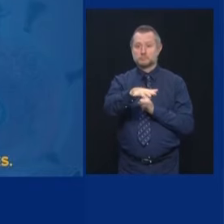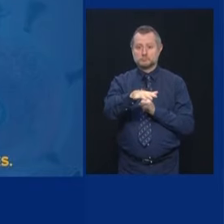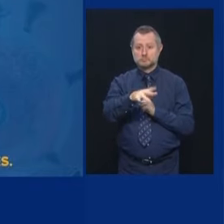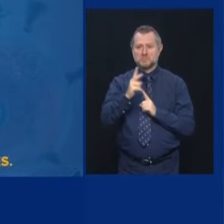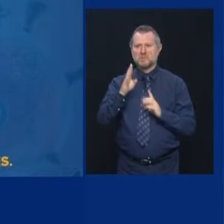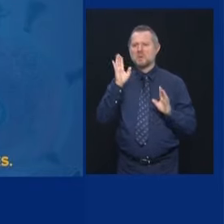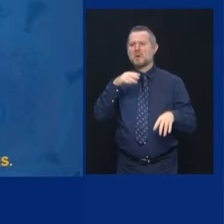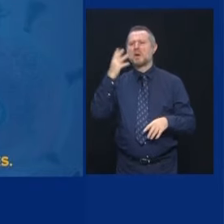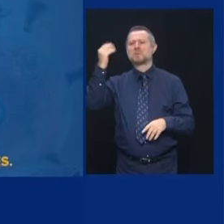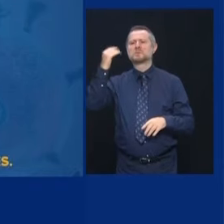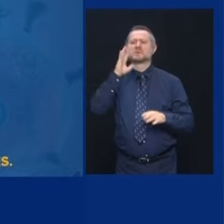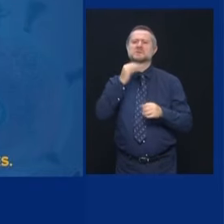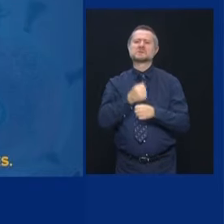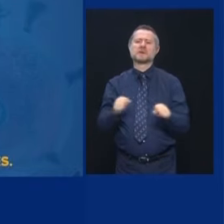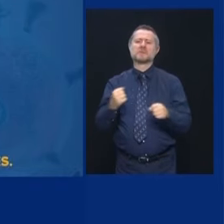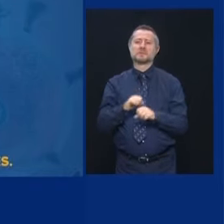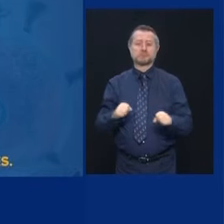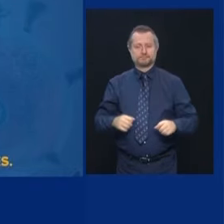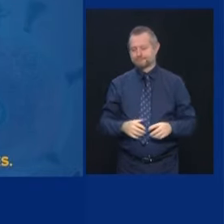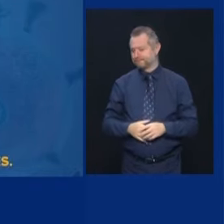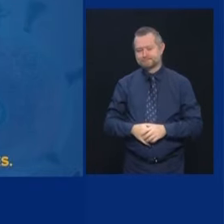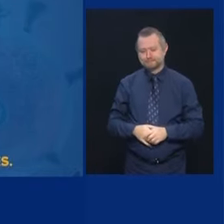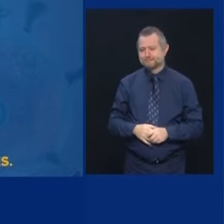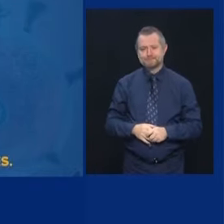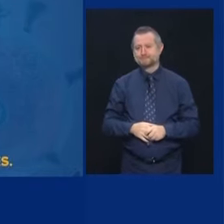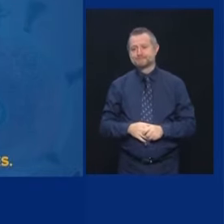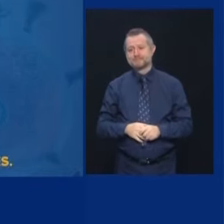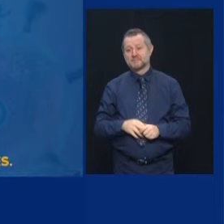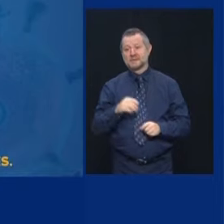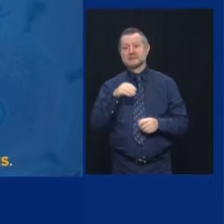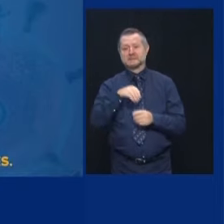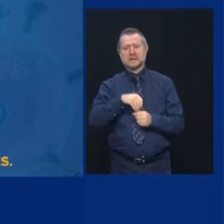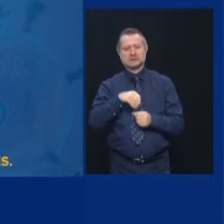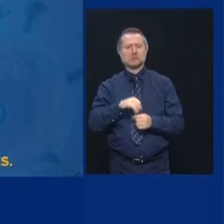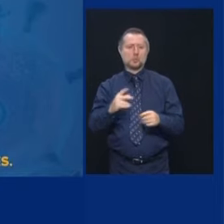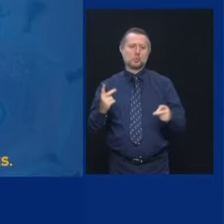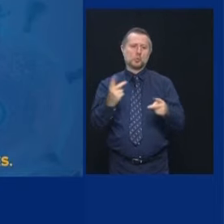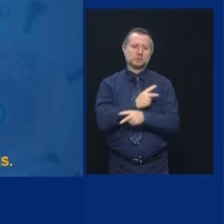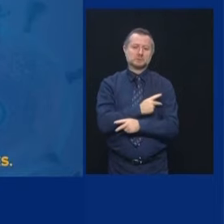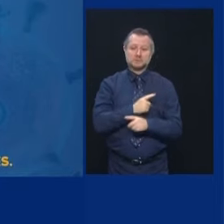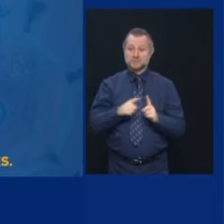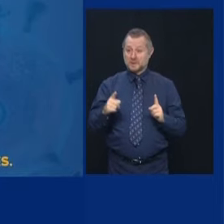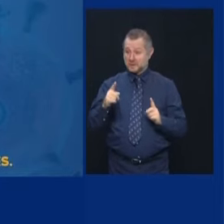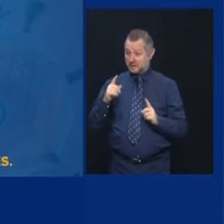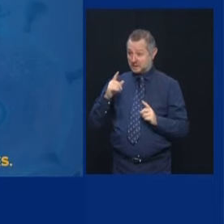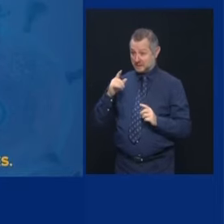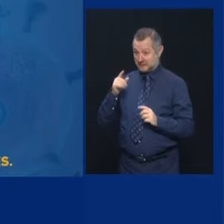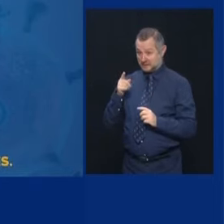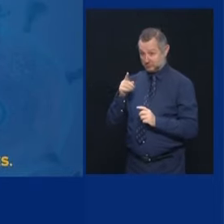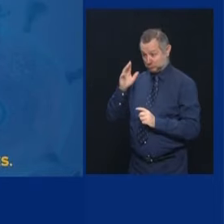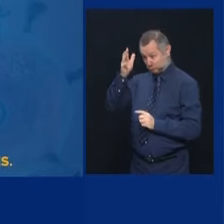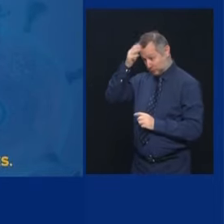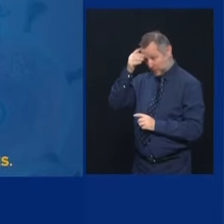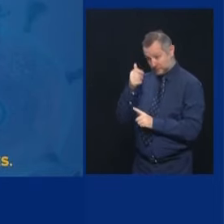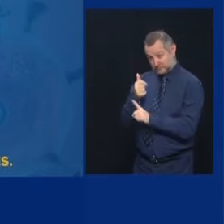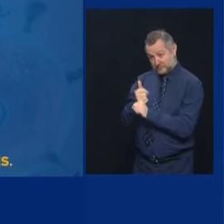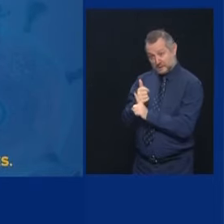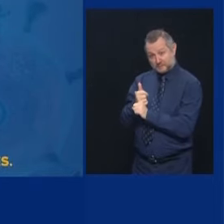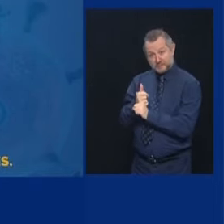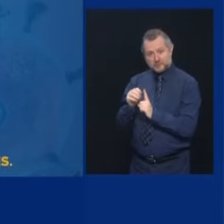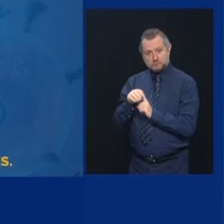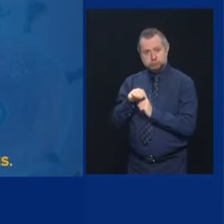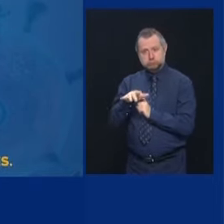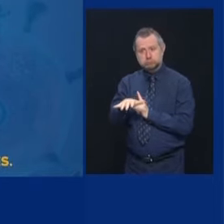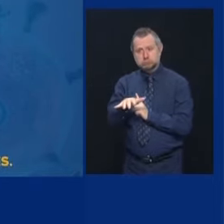safe. Safer than indoor. And look at that growing list of people at